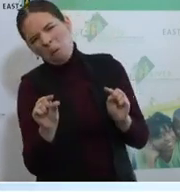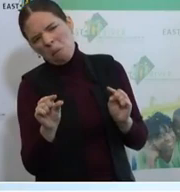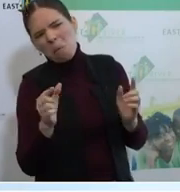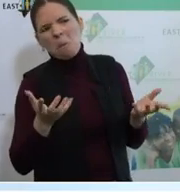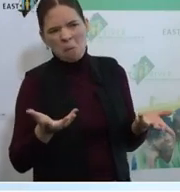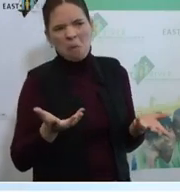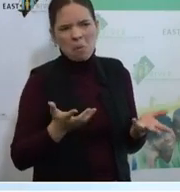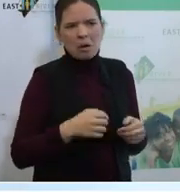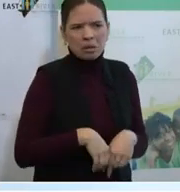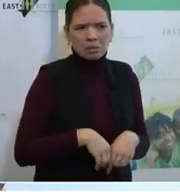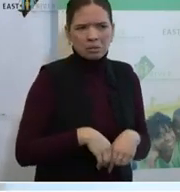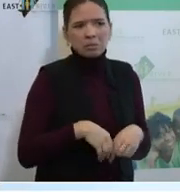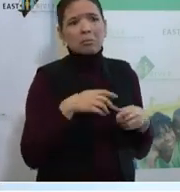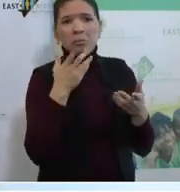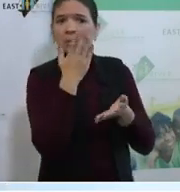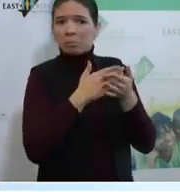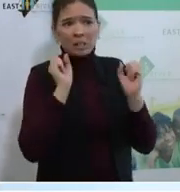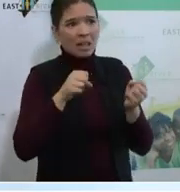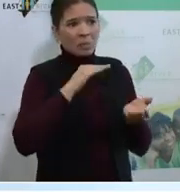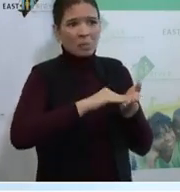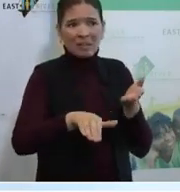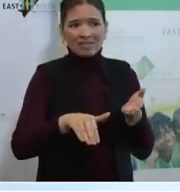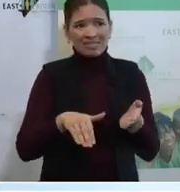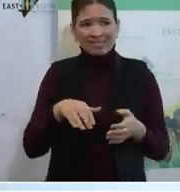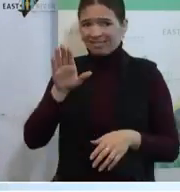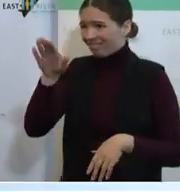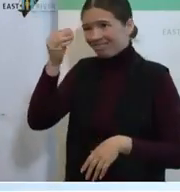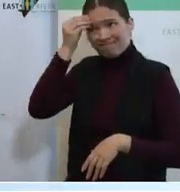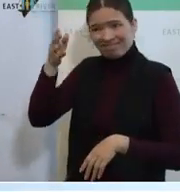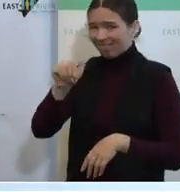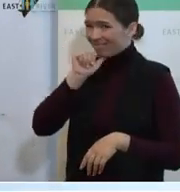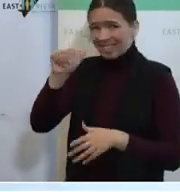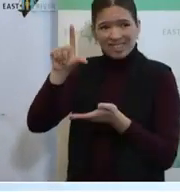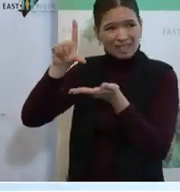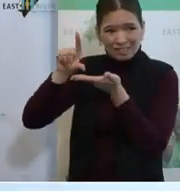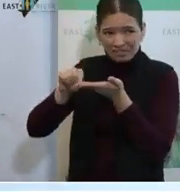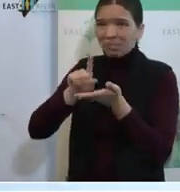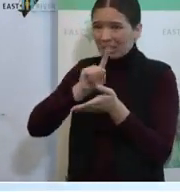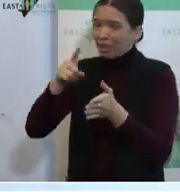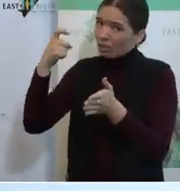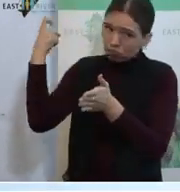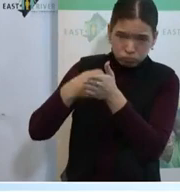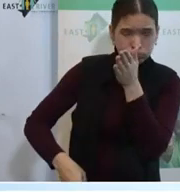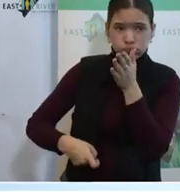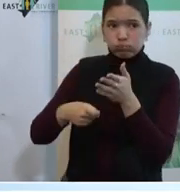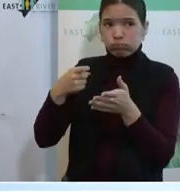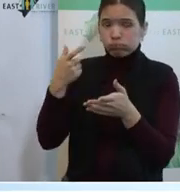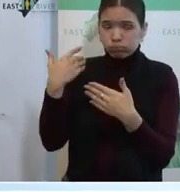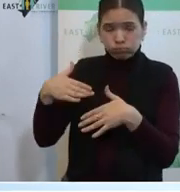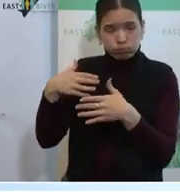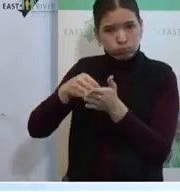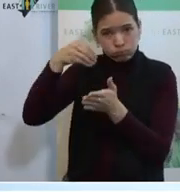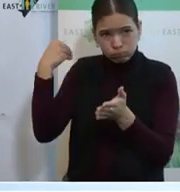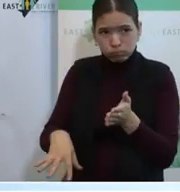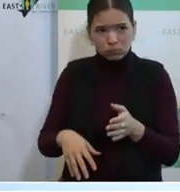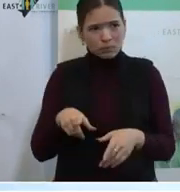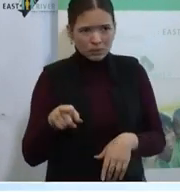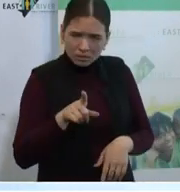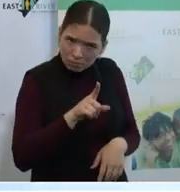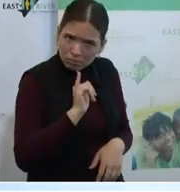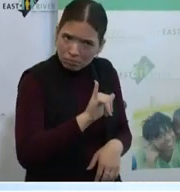their programs. They're not small? Okay. All right, I got it. I'll look into it.